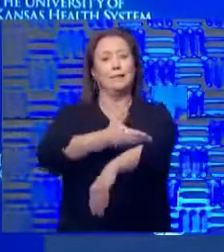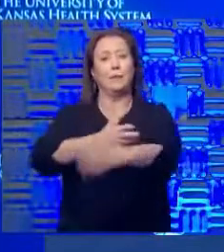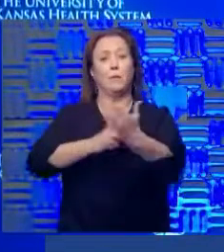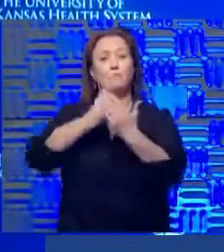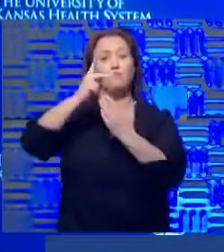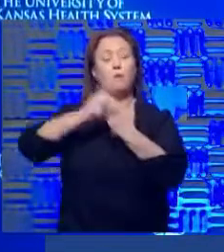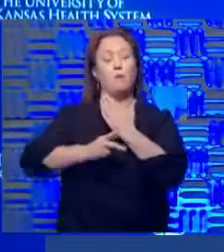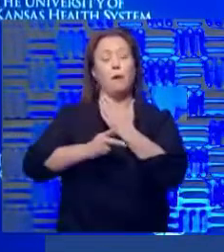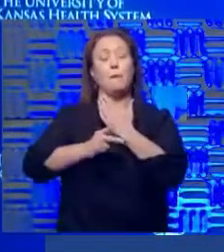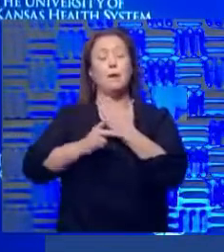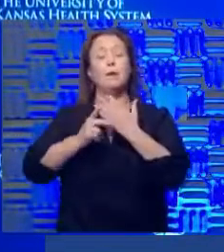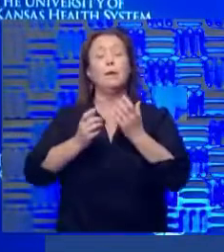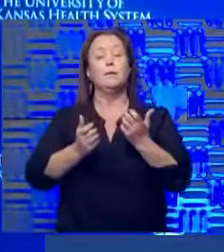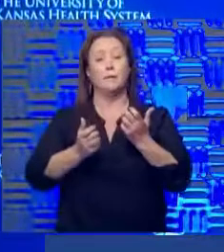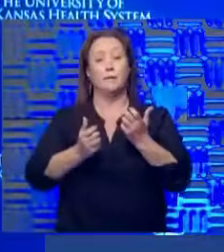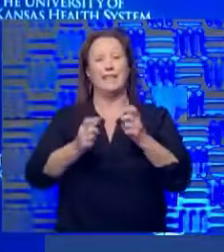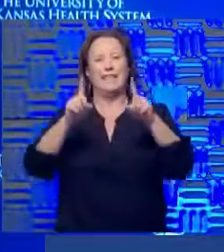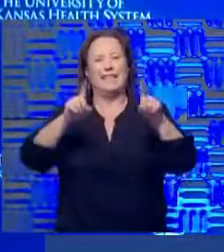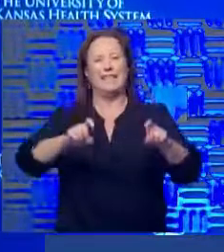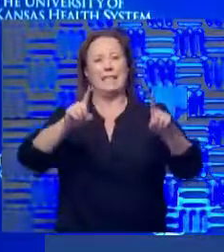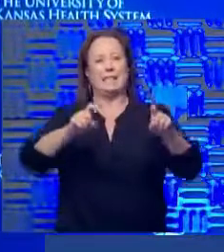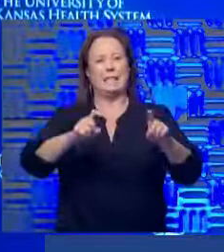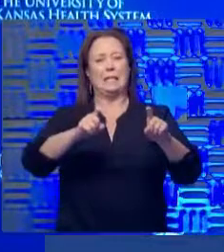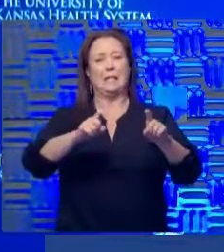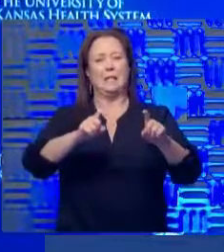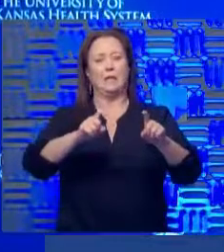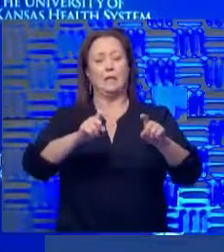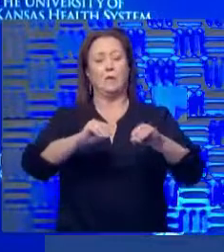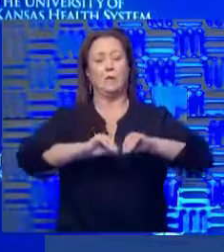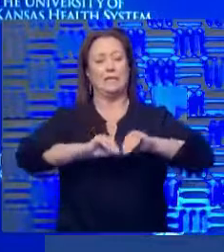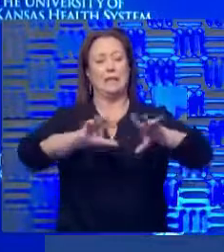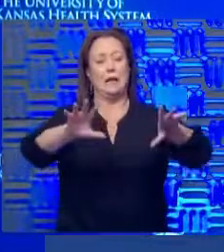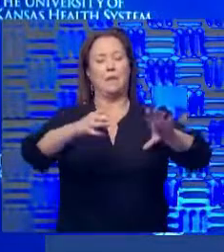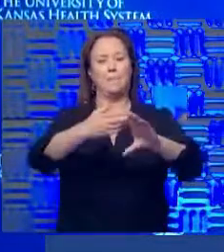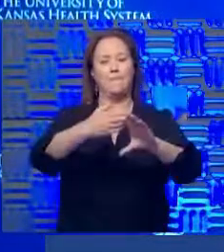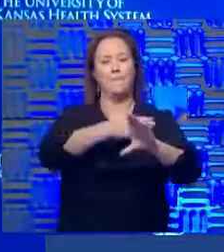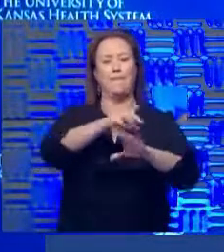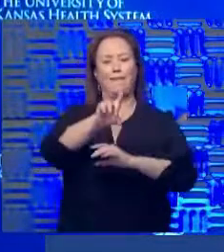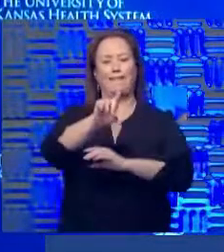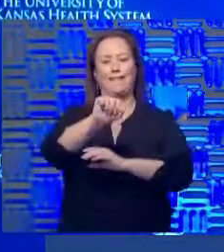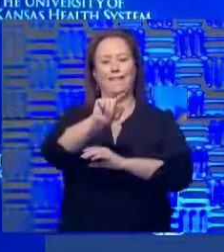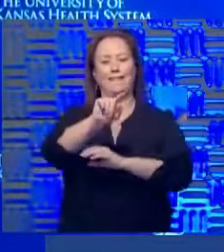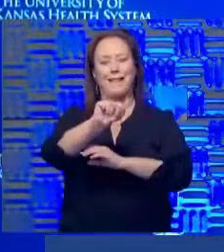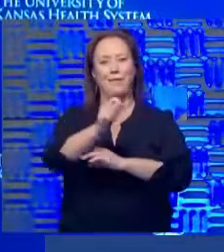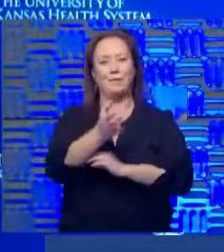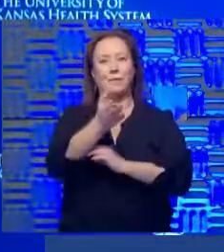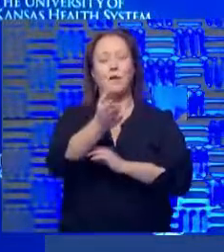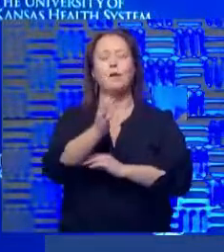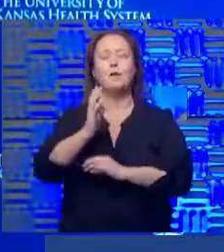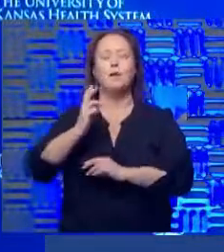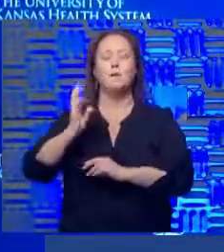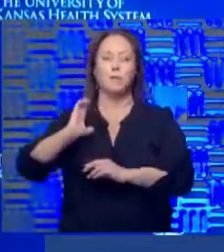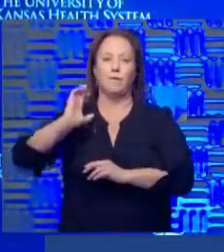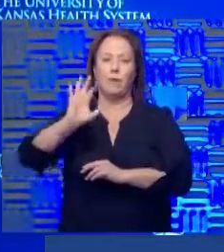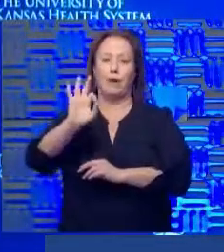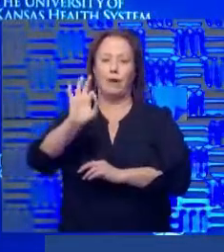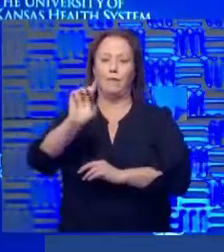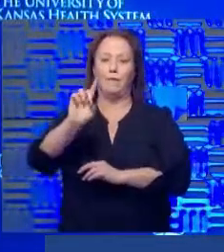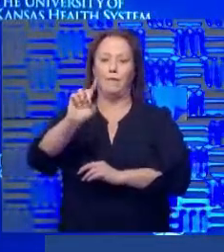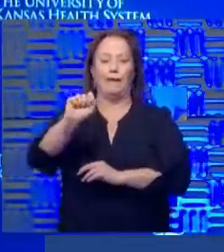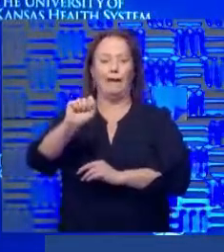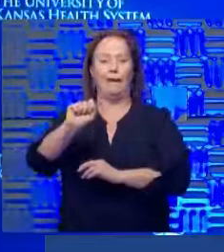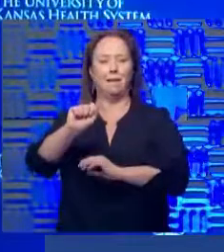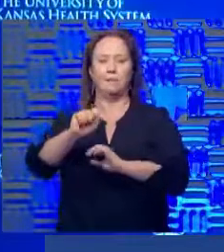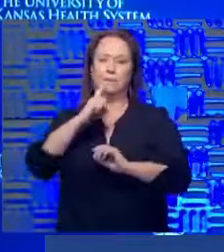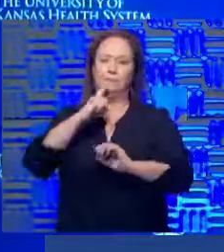that a lot of these testing methodologies were released before they had all the data around them. Now, historically, the FDA has been accused of working too